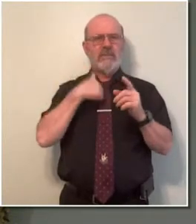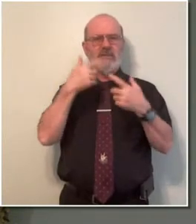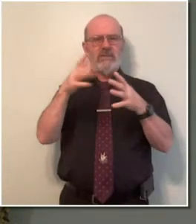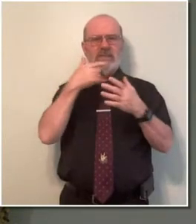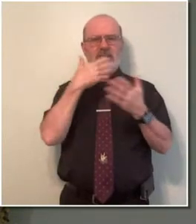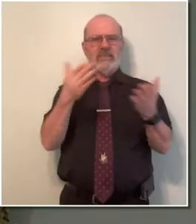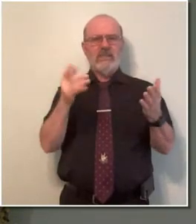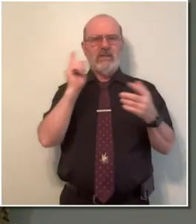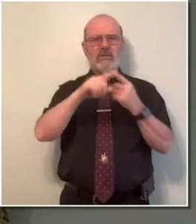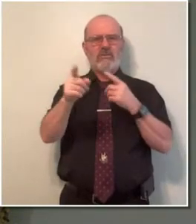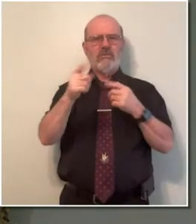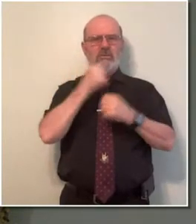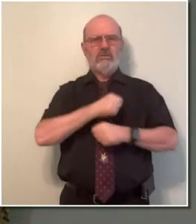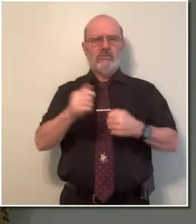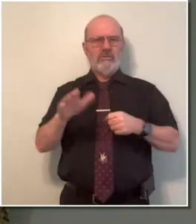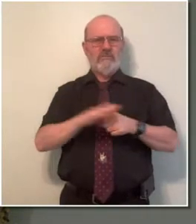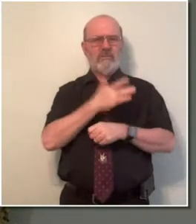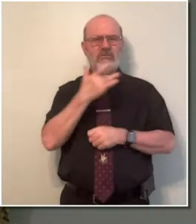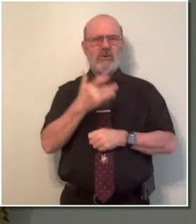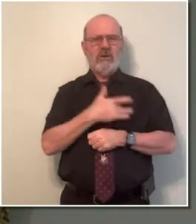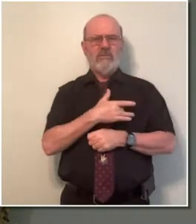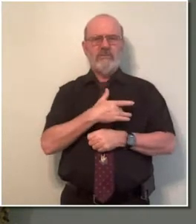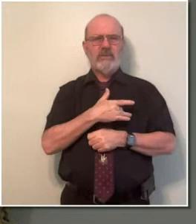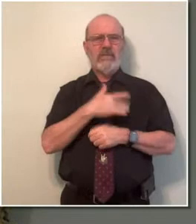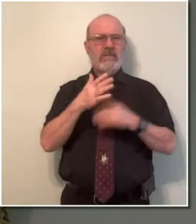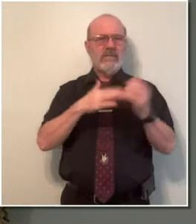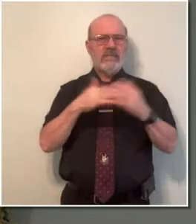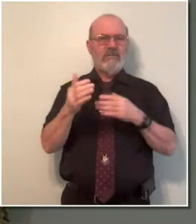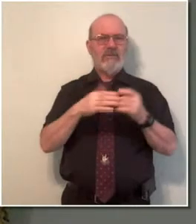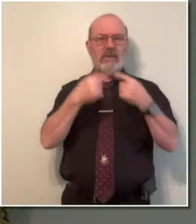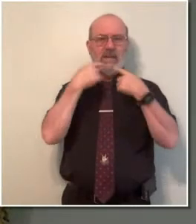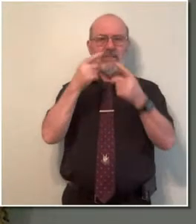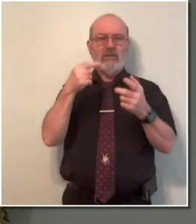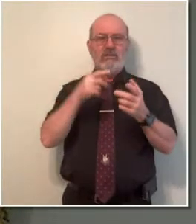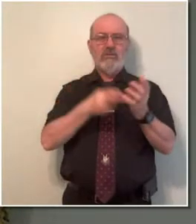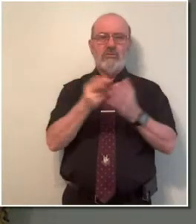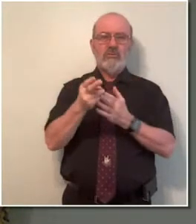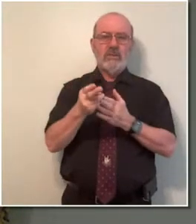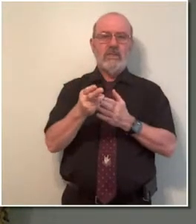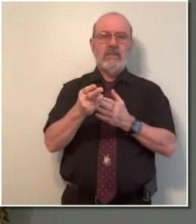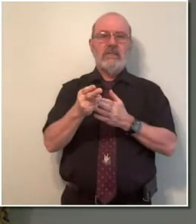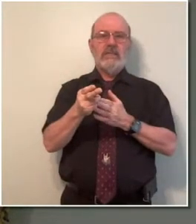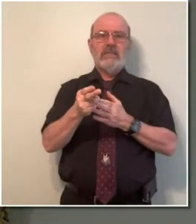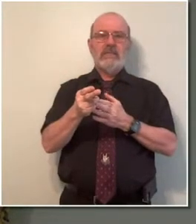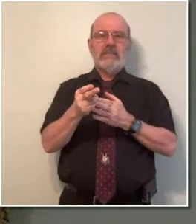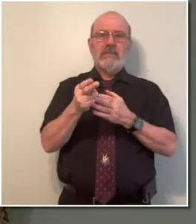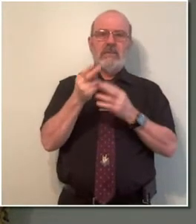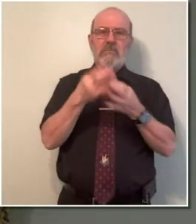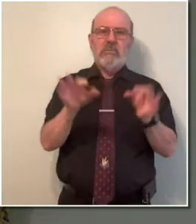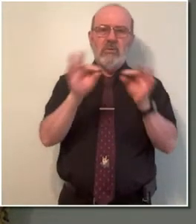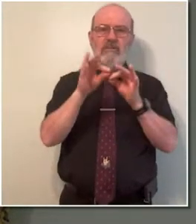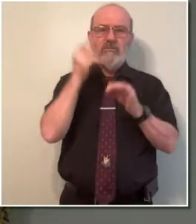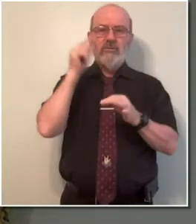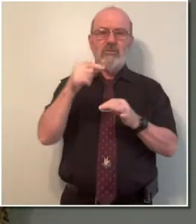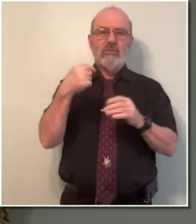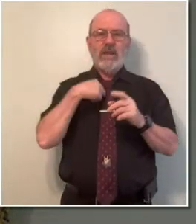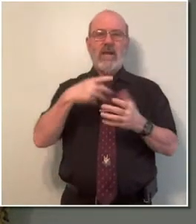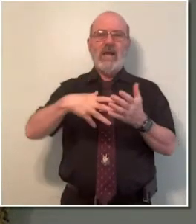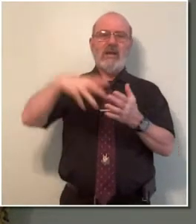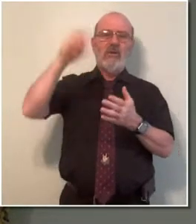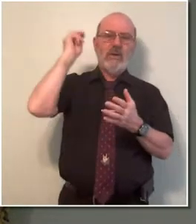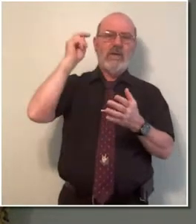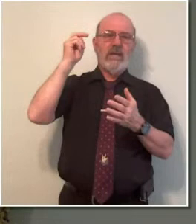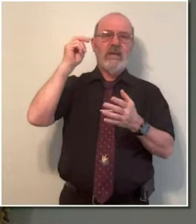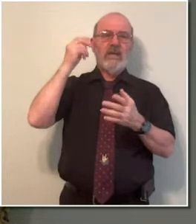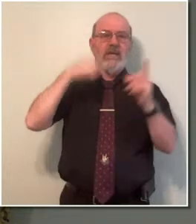unto you, sorrow hath filled your heart. Nevertheless, I tell you the truth. It is expedient for you that I go away. If I